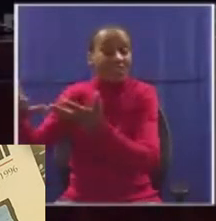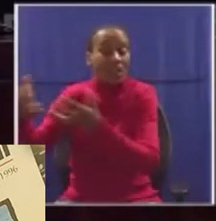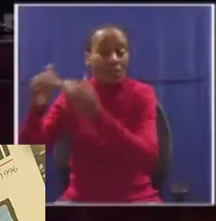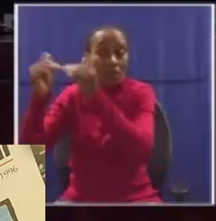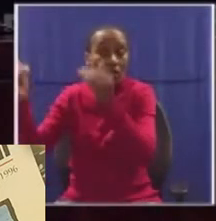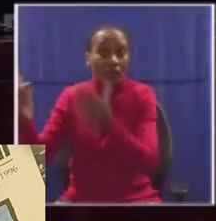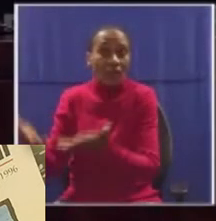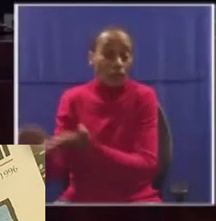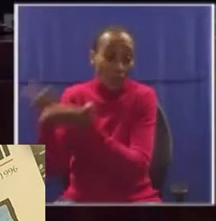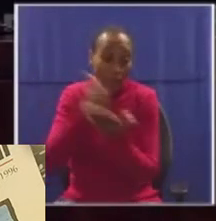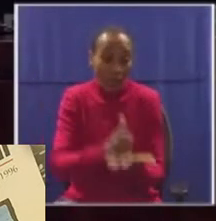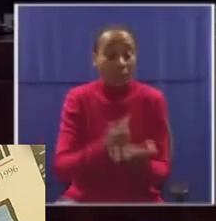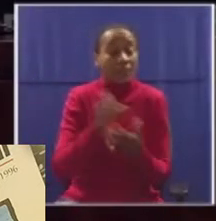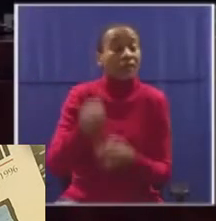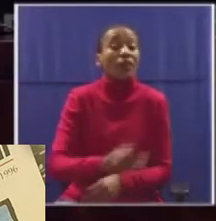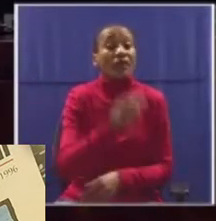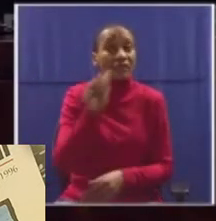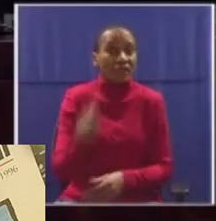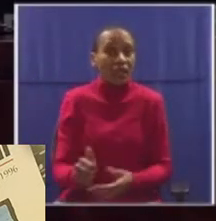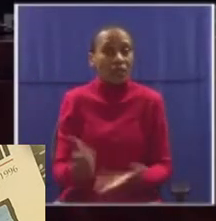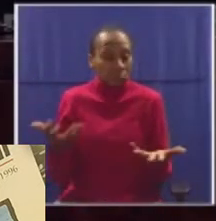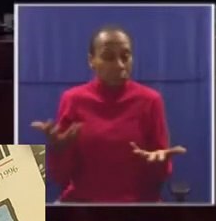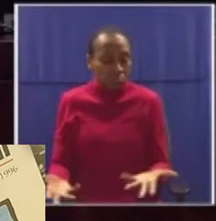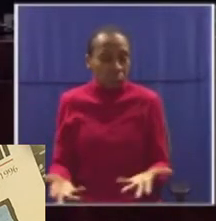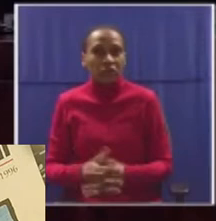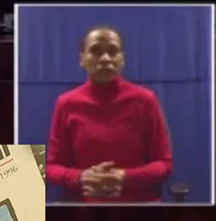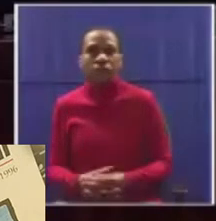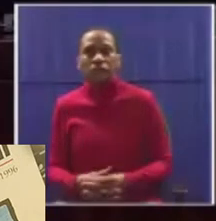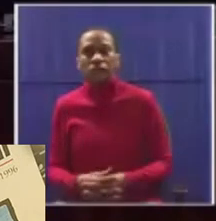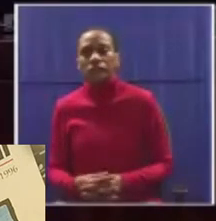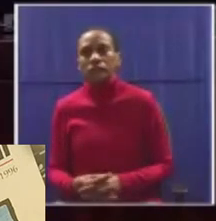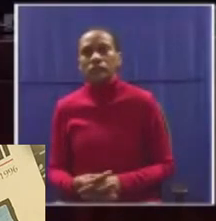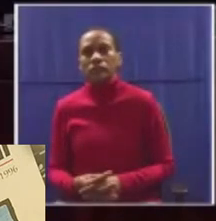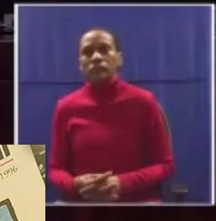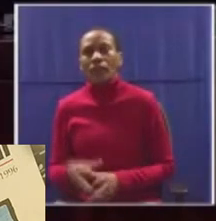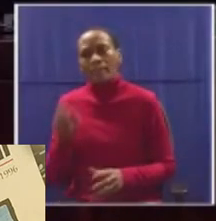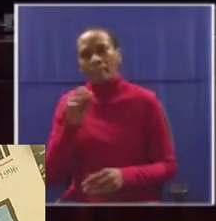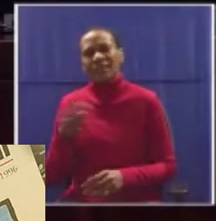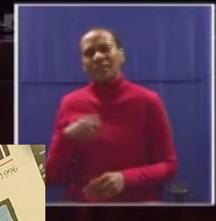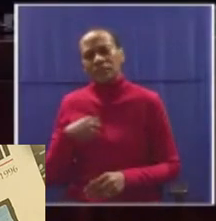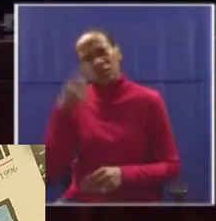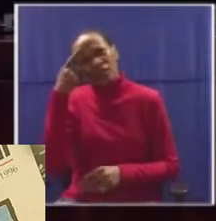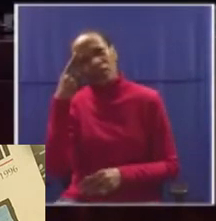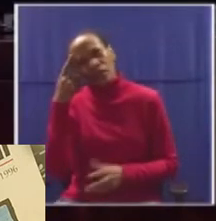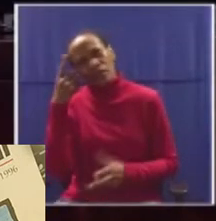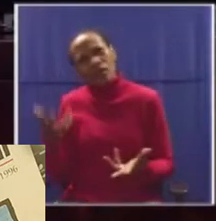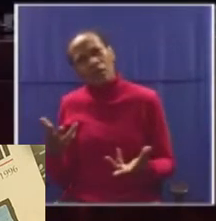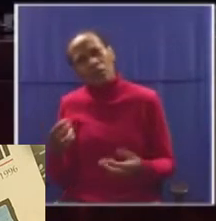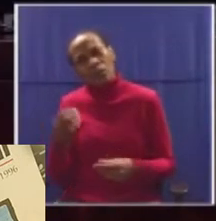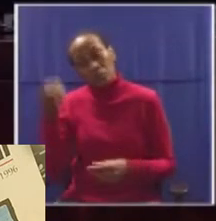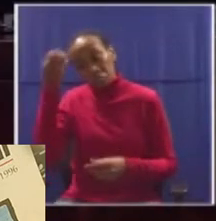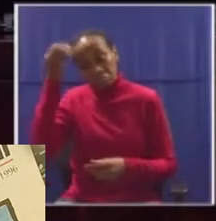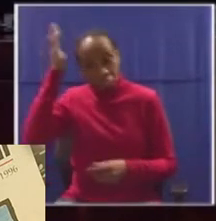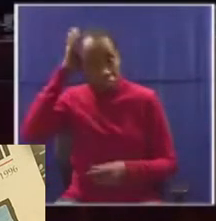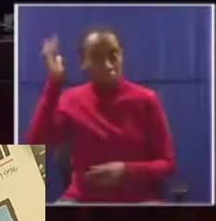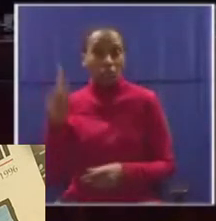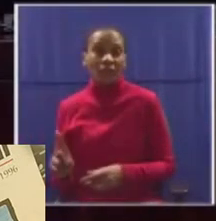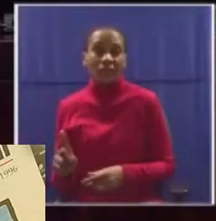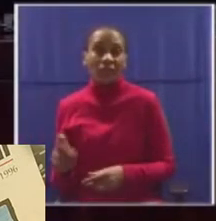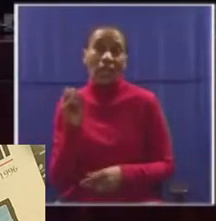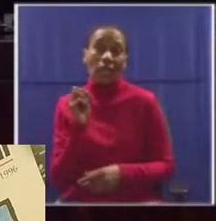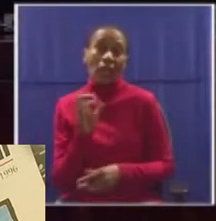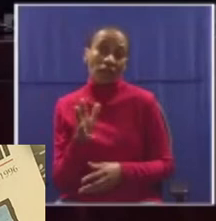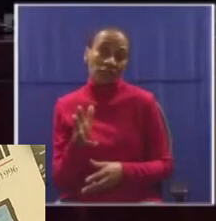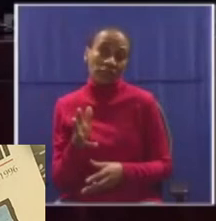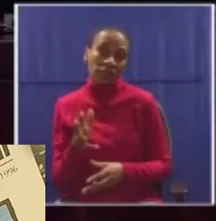to be introduced in South Africa and able to deal particularly with this aspect but I think we must also be mindful of the fact that if